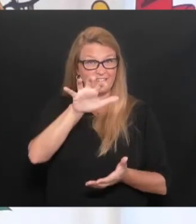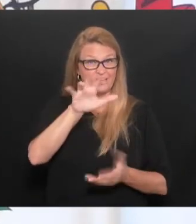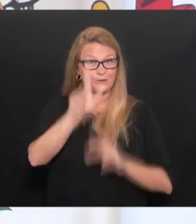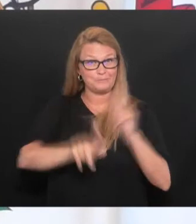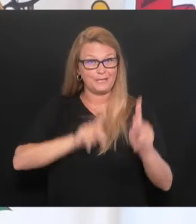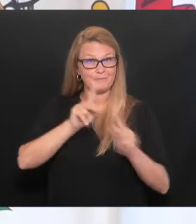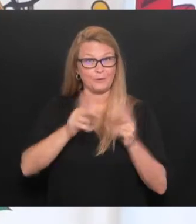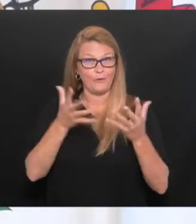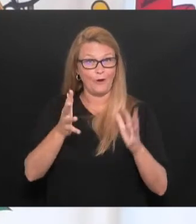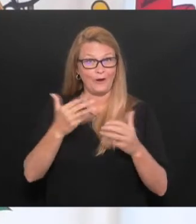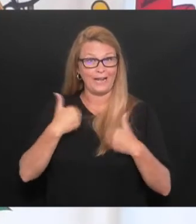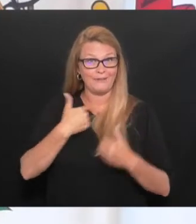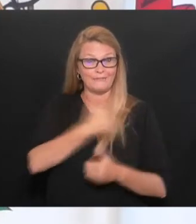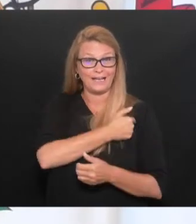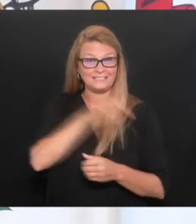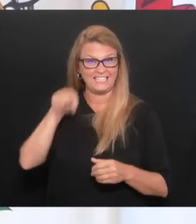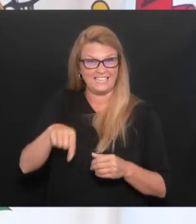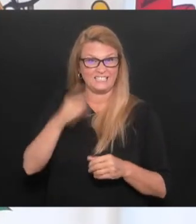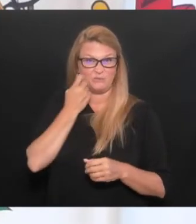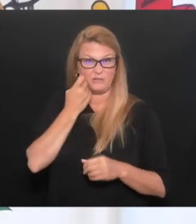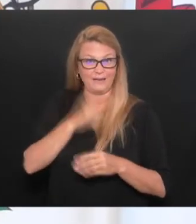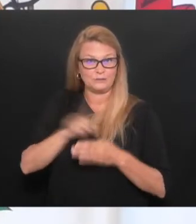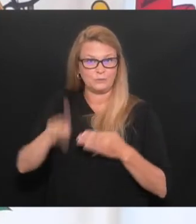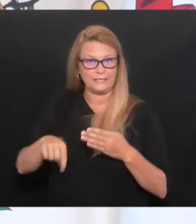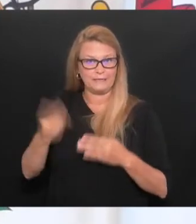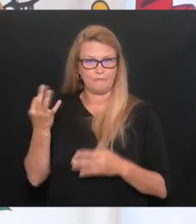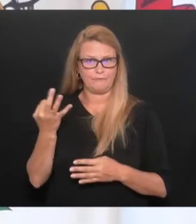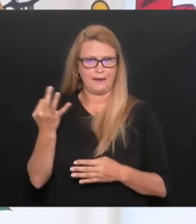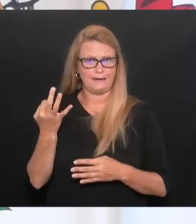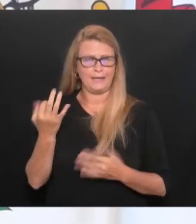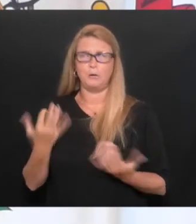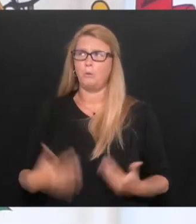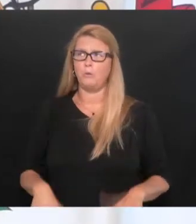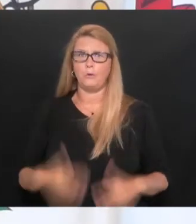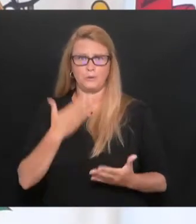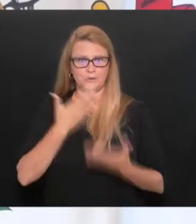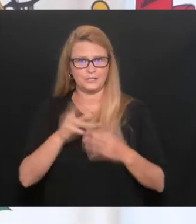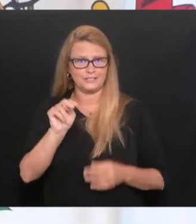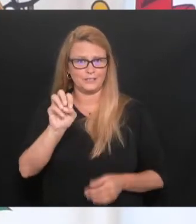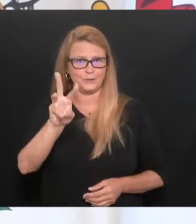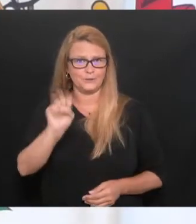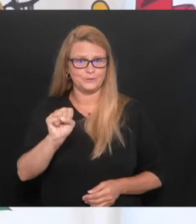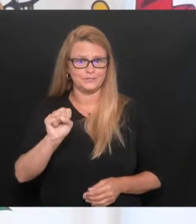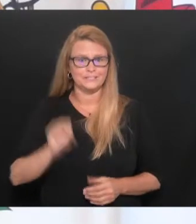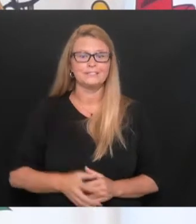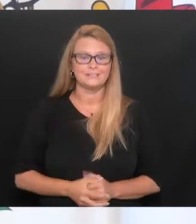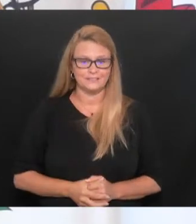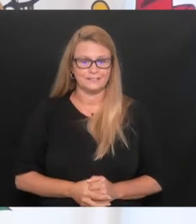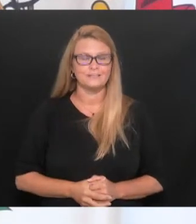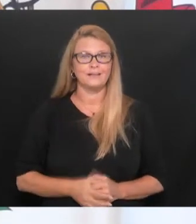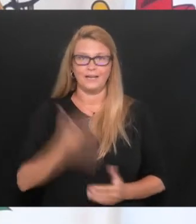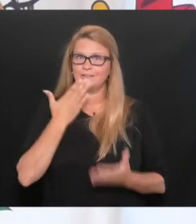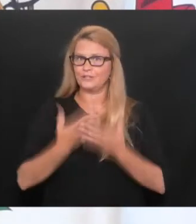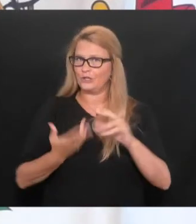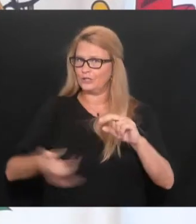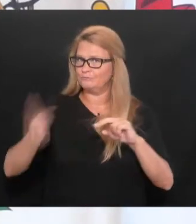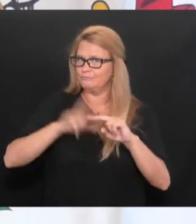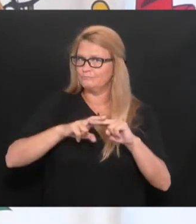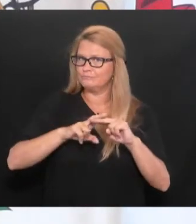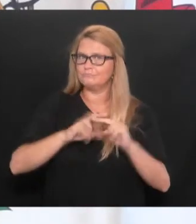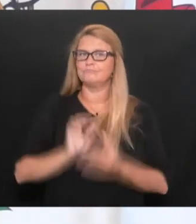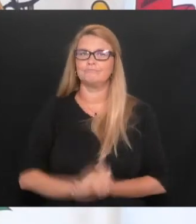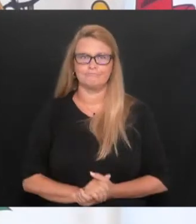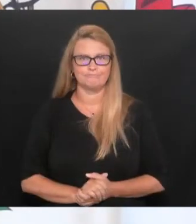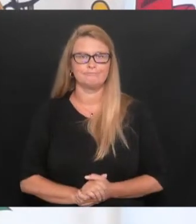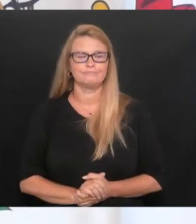7,500 people were vaccinated since last Friday. That's great news. That's way, way, way up from where we were